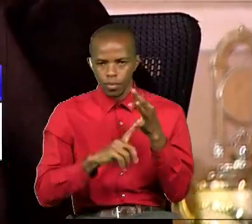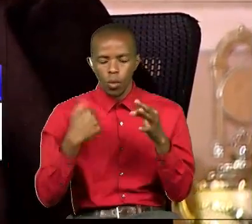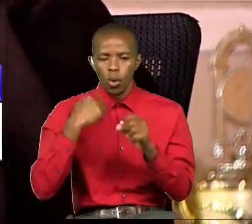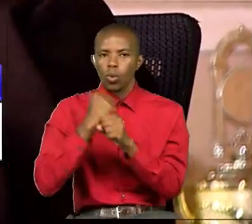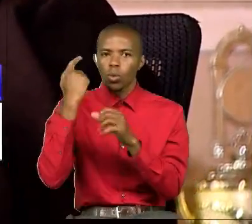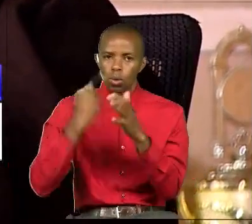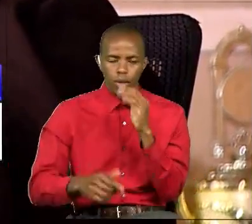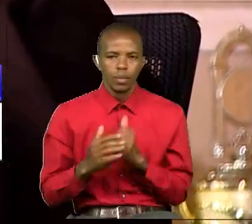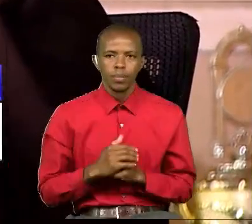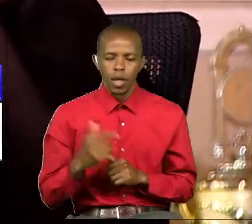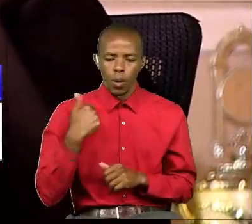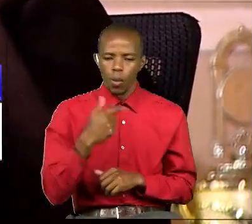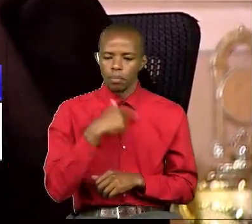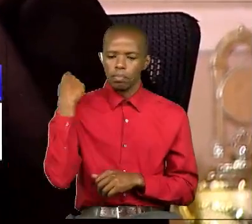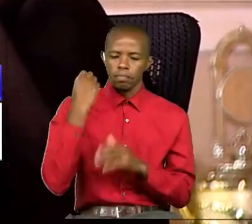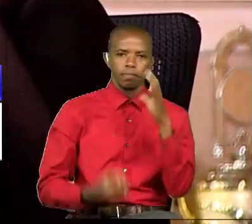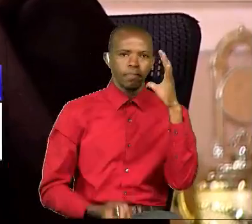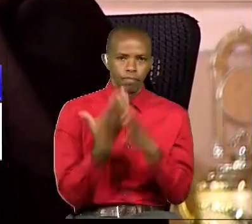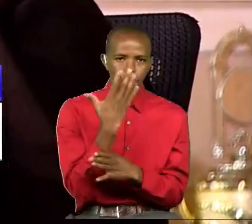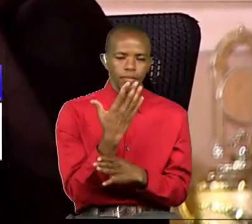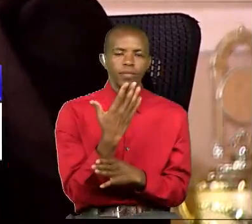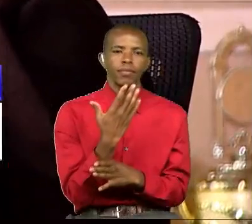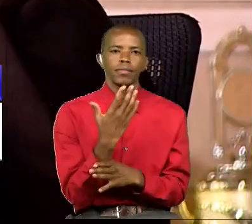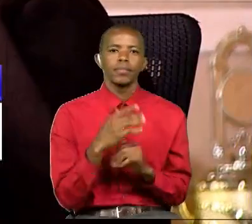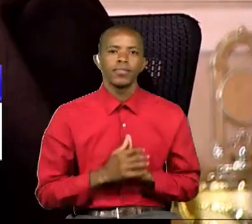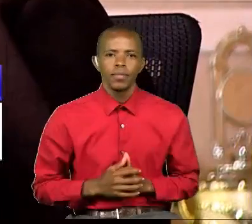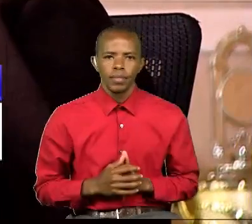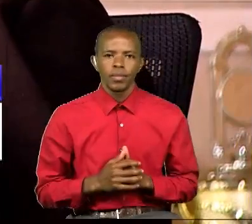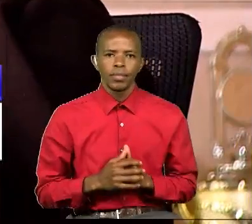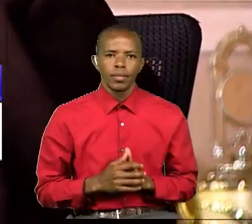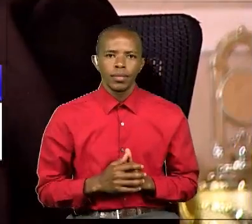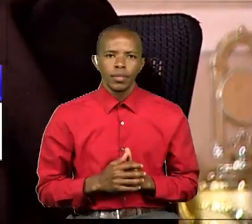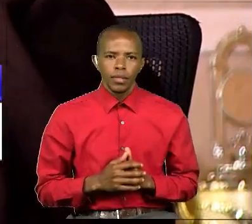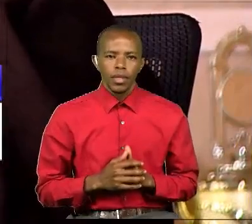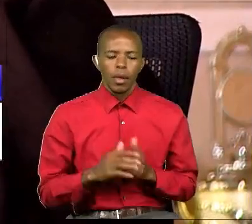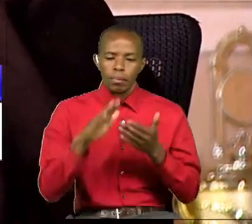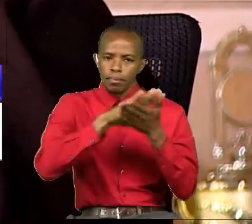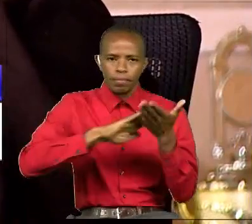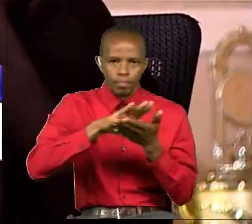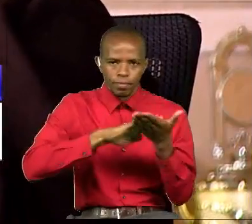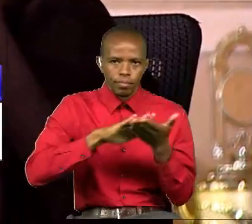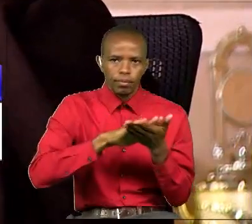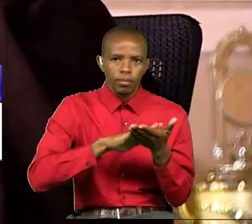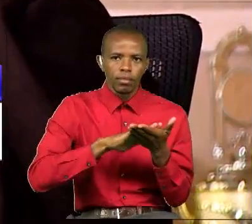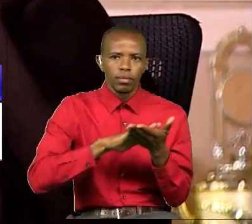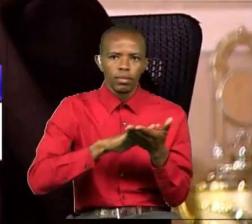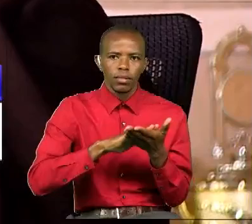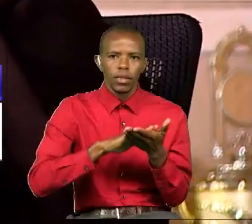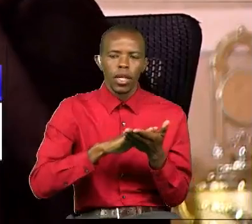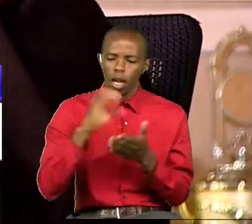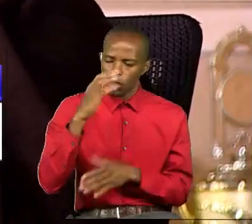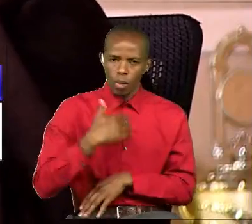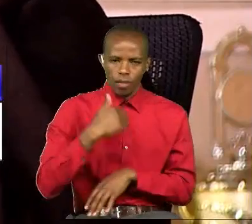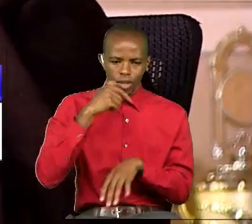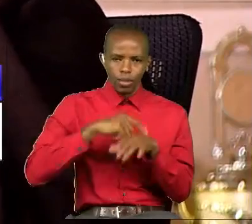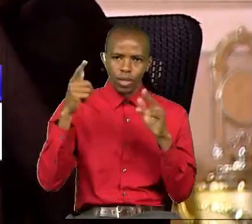is we recently launched a B2B, which is basically we have clients who, so when